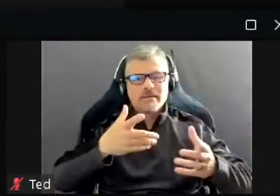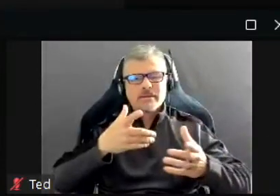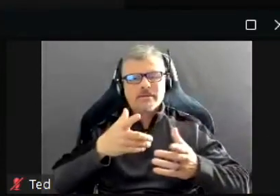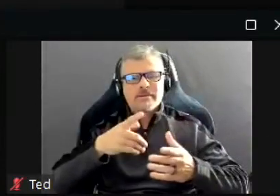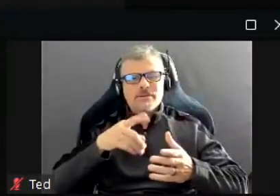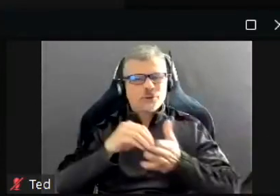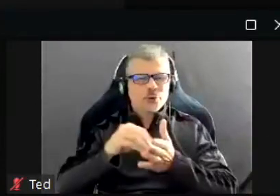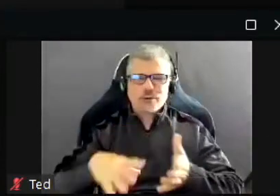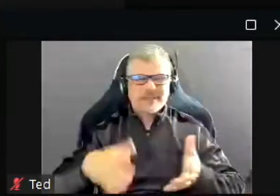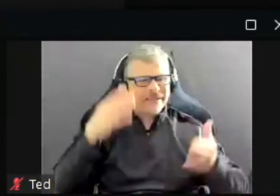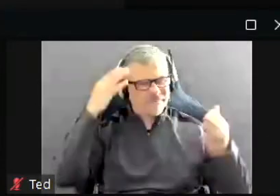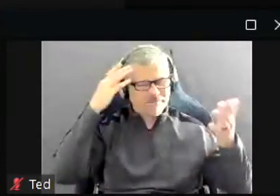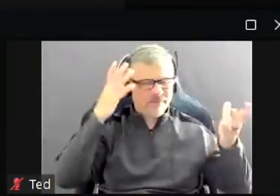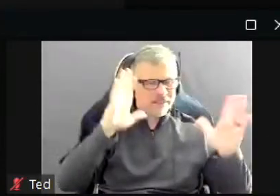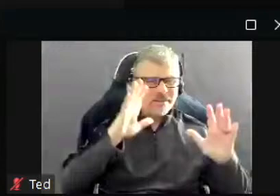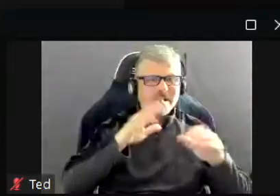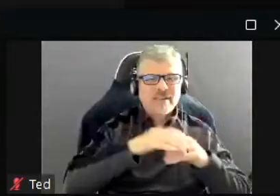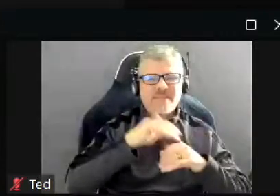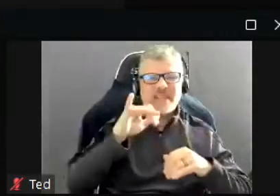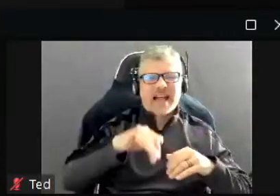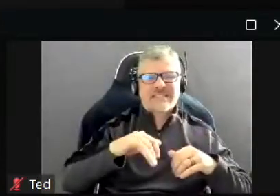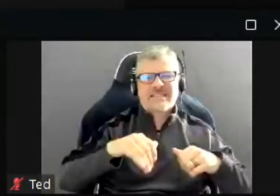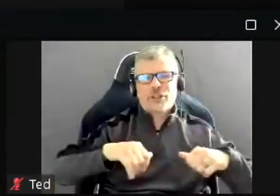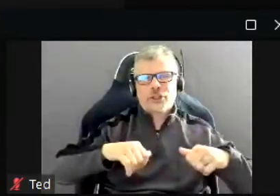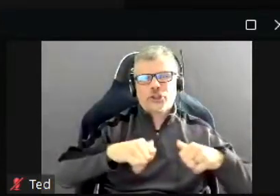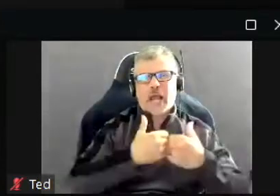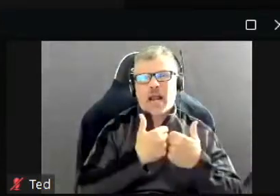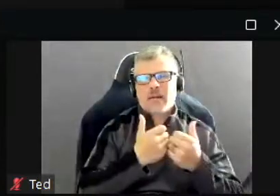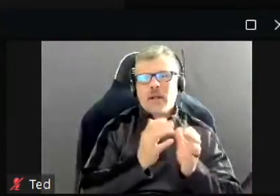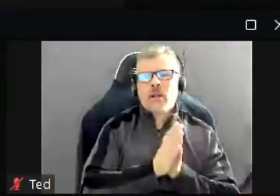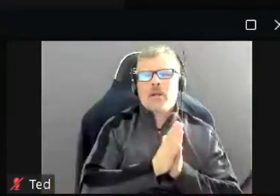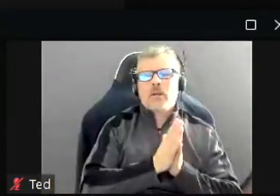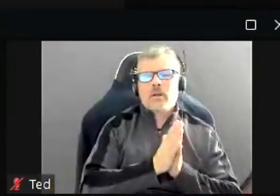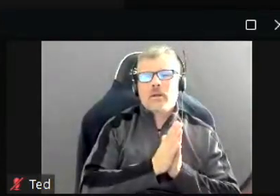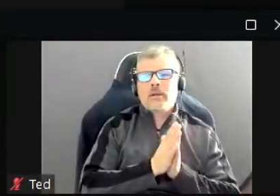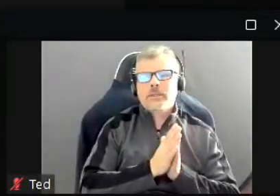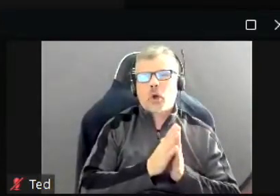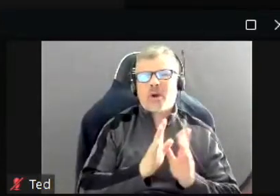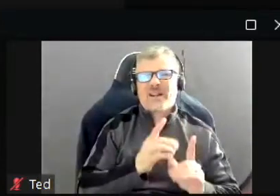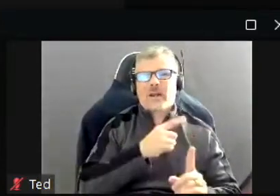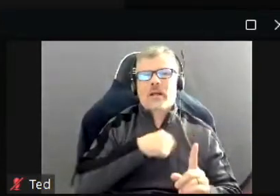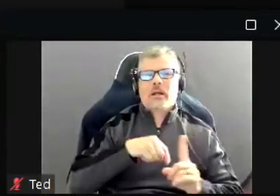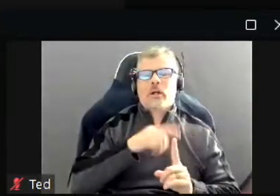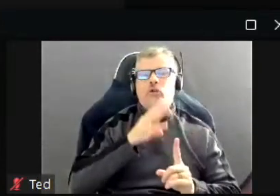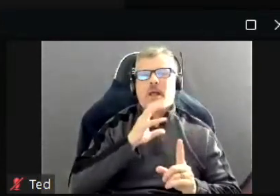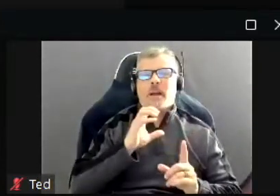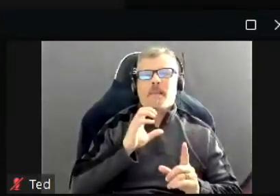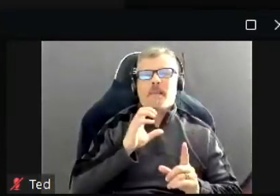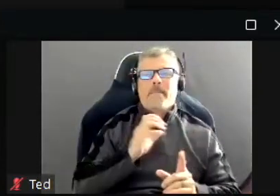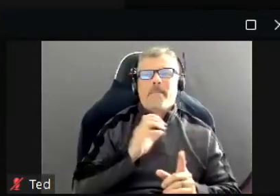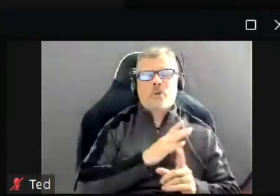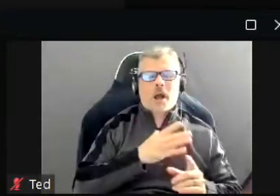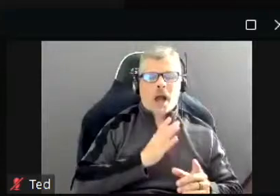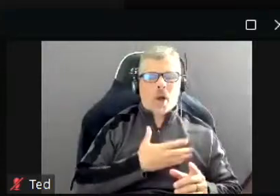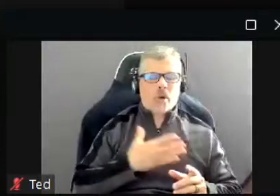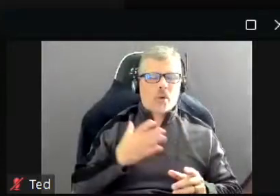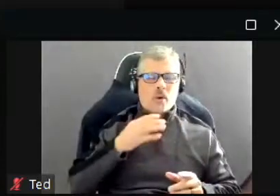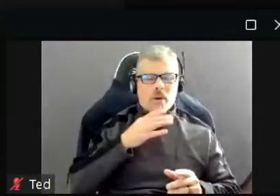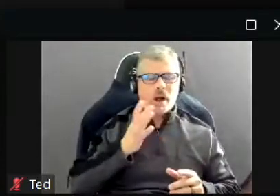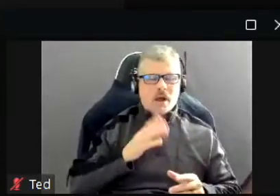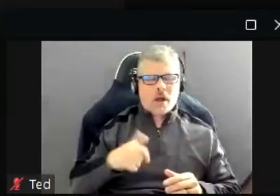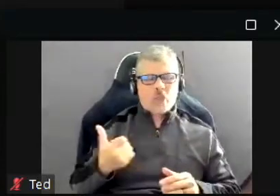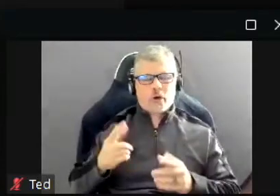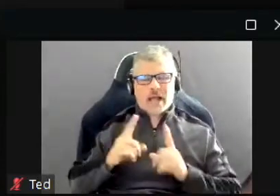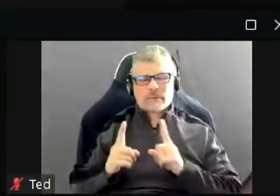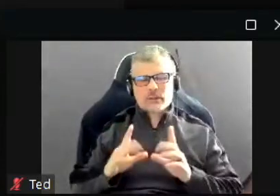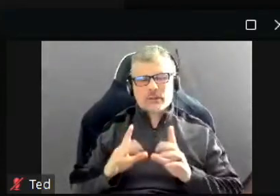I think that's the challenge. So I'm circling back to our former conversation around teacher preparation and thinking about, are there innovative